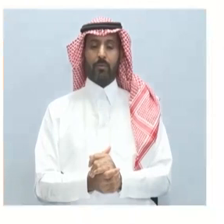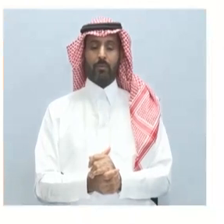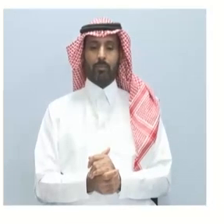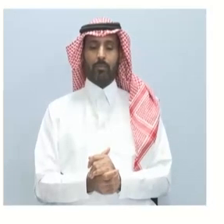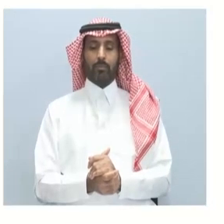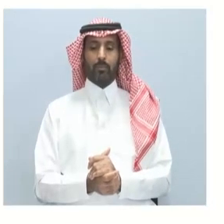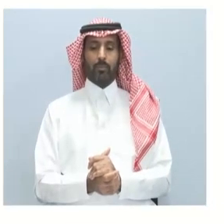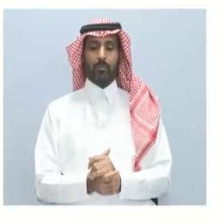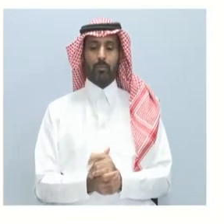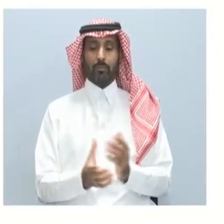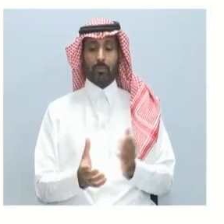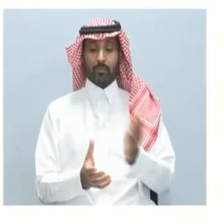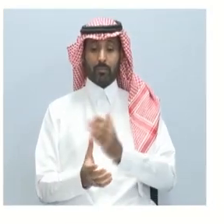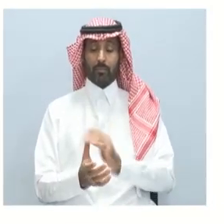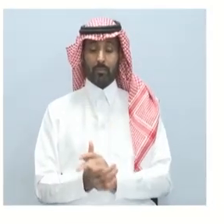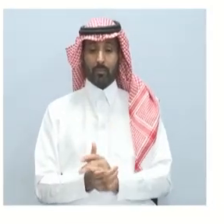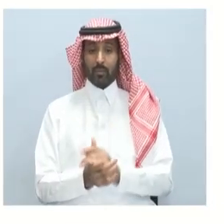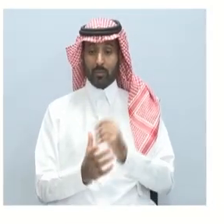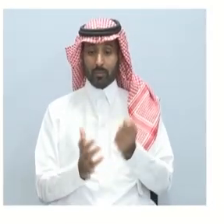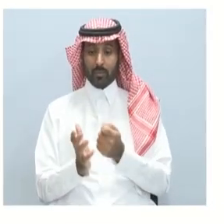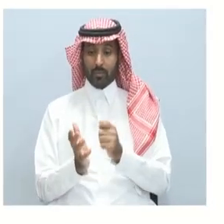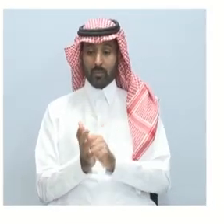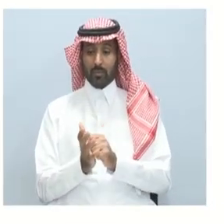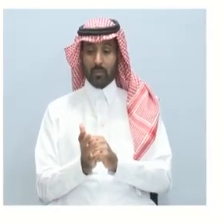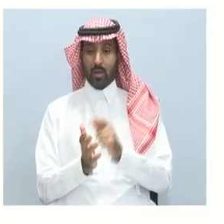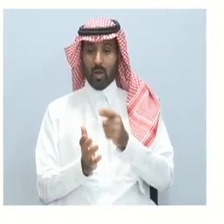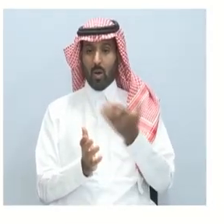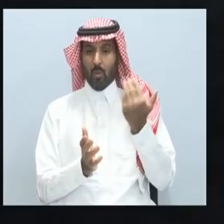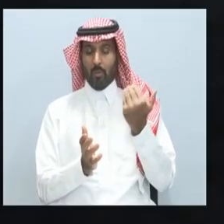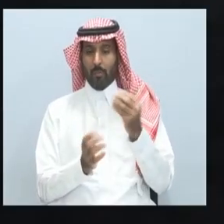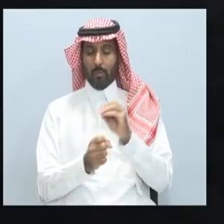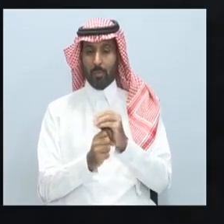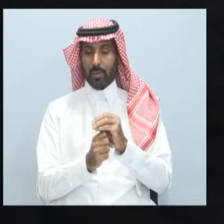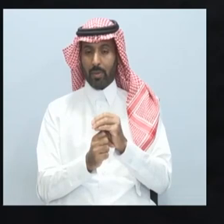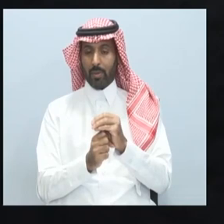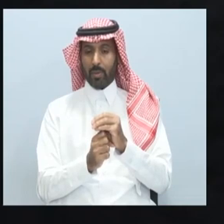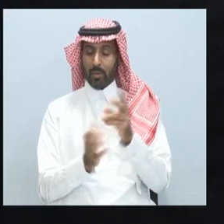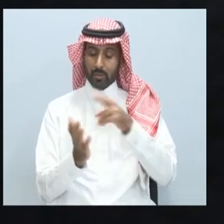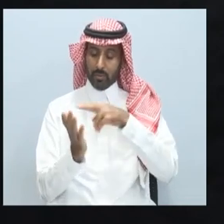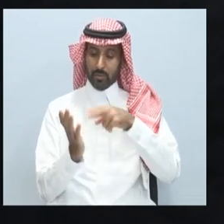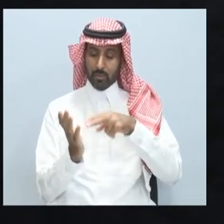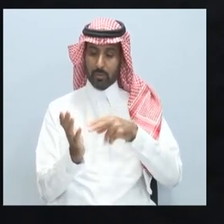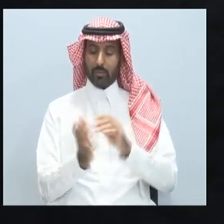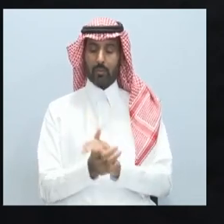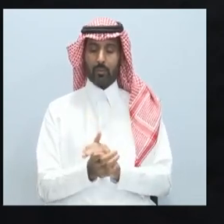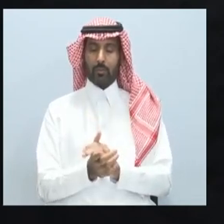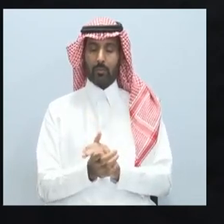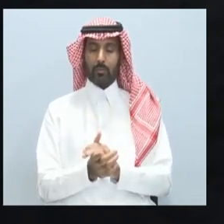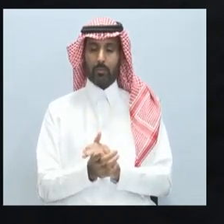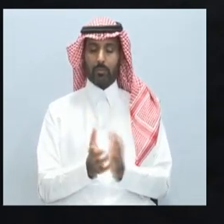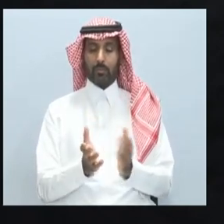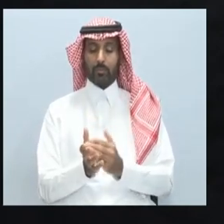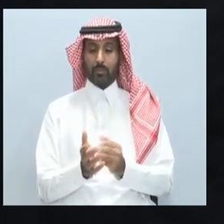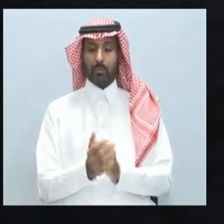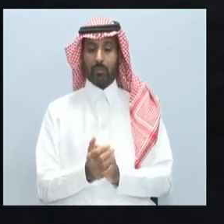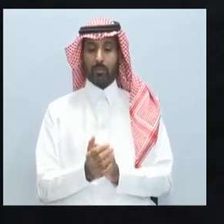Now we have the homework, the reading questions or the comprehension questions, which are on page number 13. So